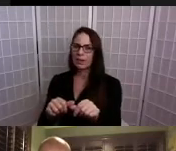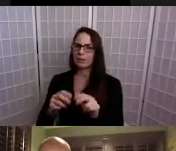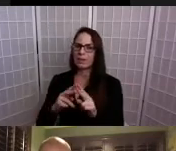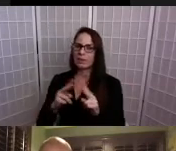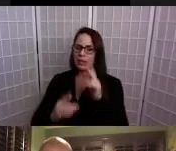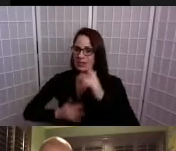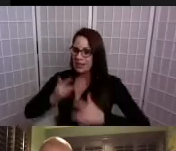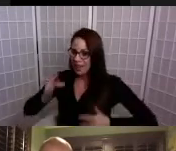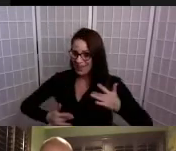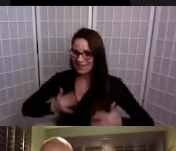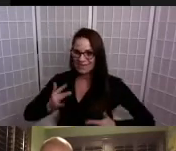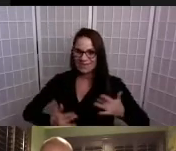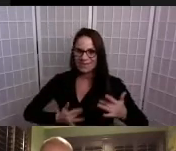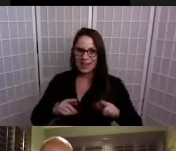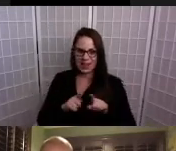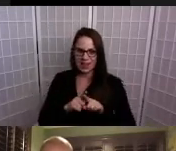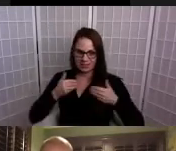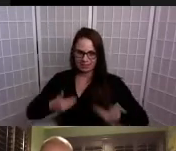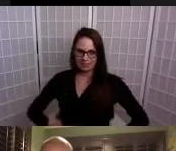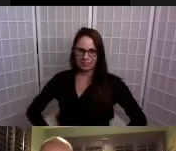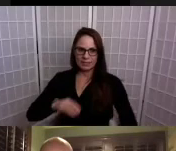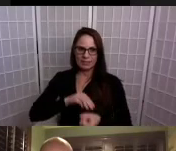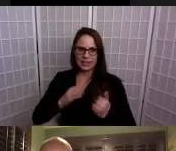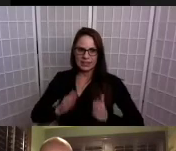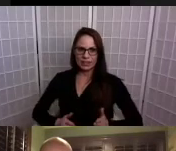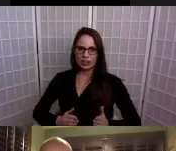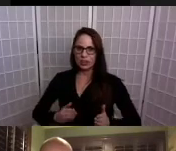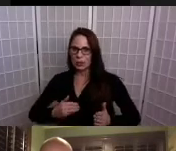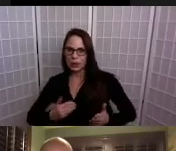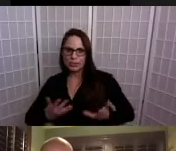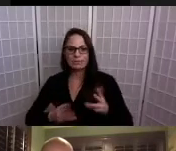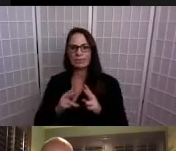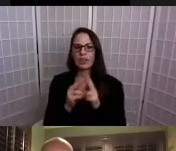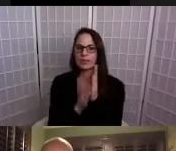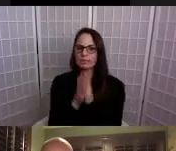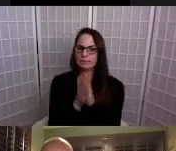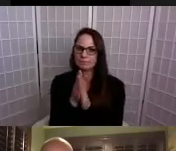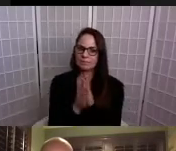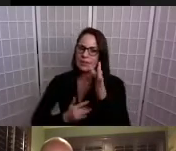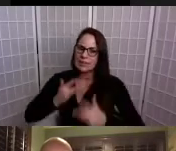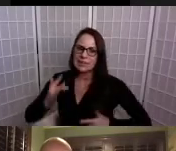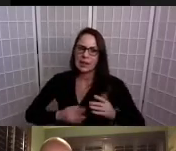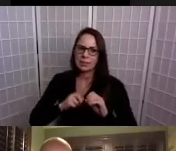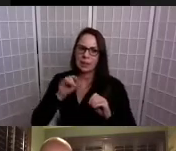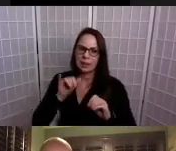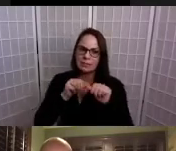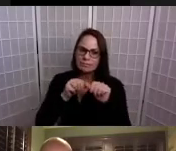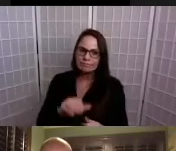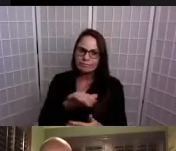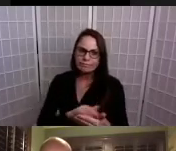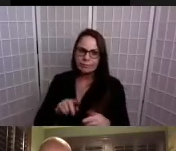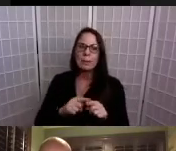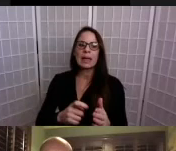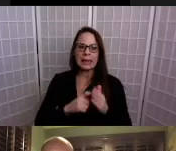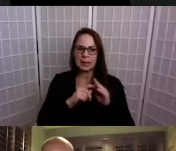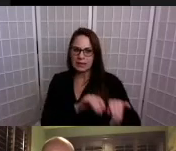And as physicians, remain extremely excited about it. But there is need to standardize the administration